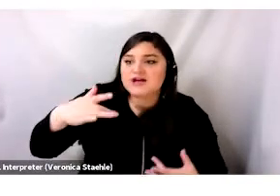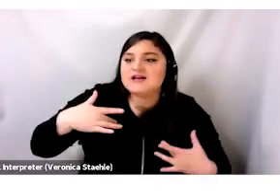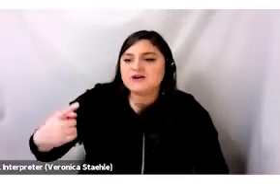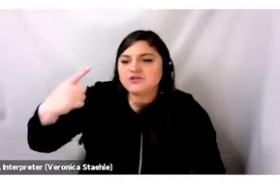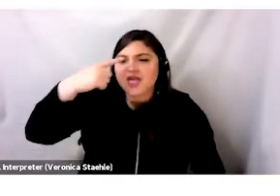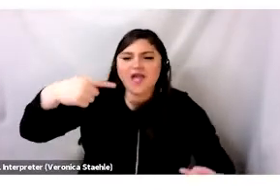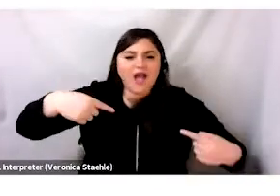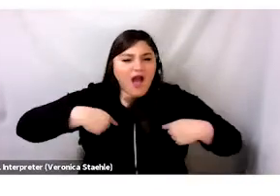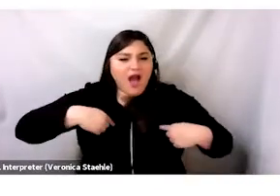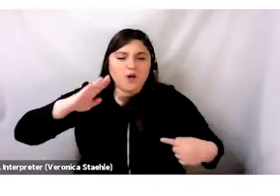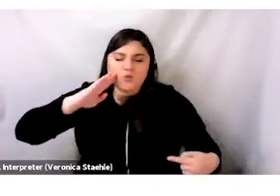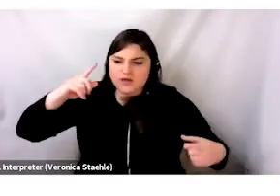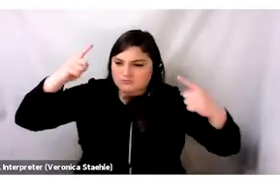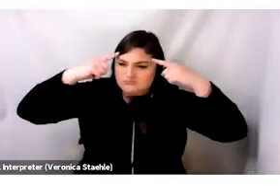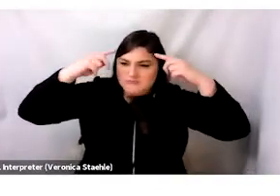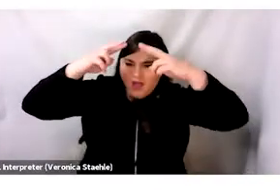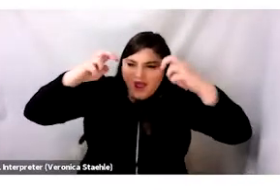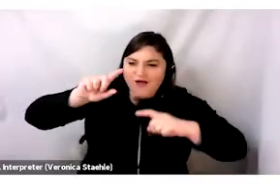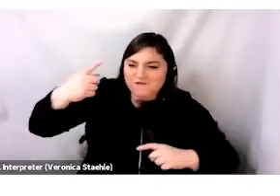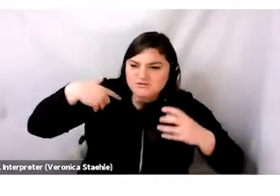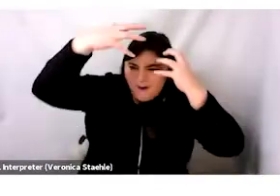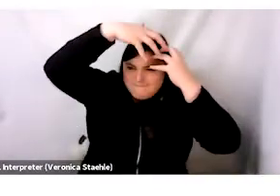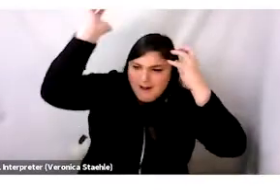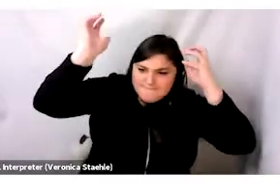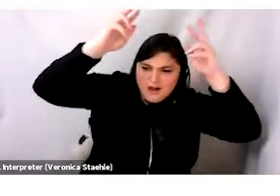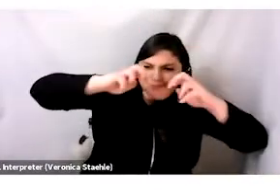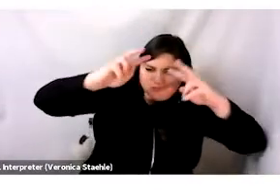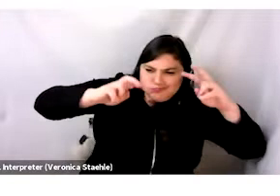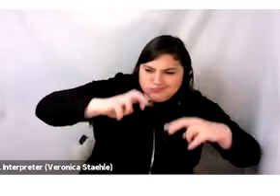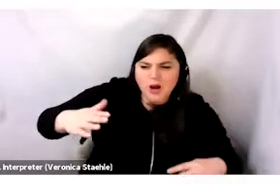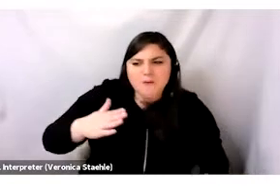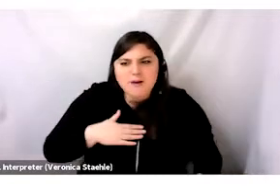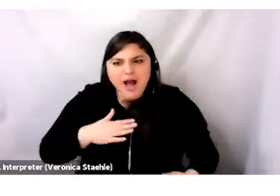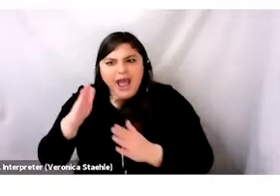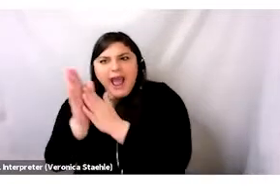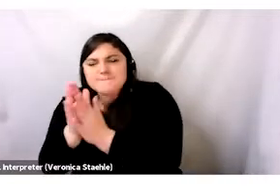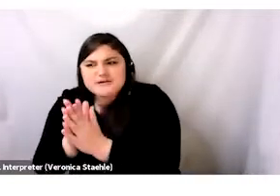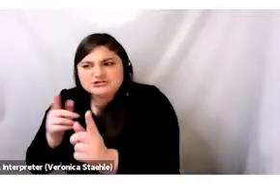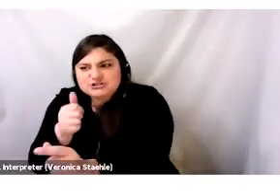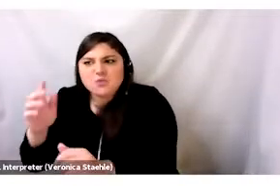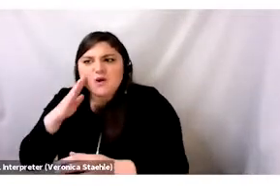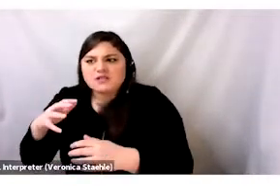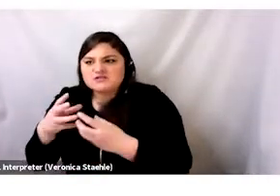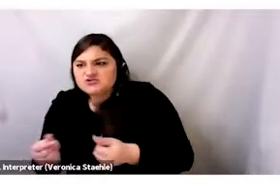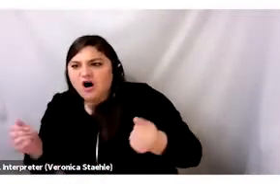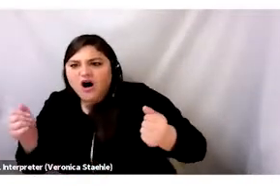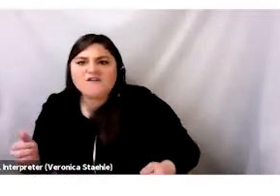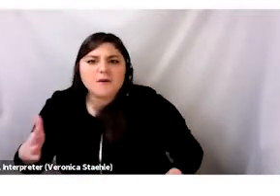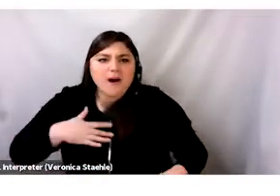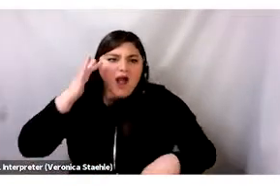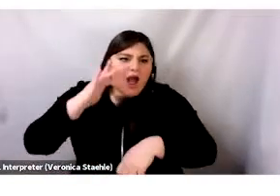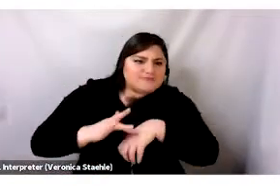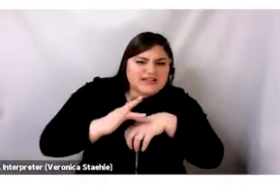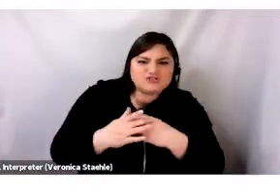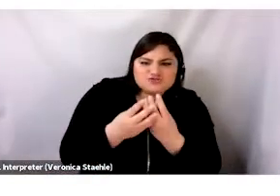get psychoanalyzed. I will overcome my ambitions or my neuroses or my hangups or whatever description you